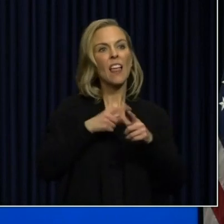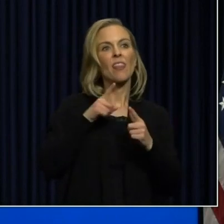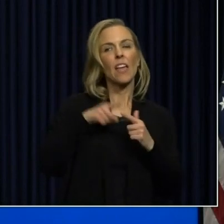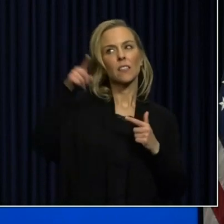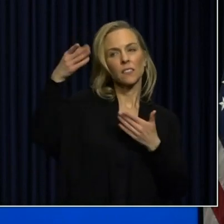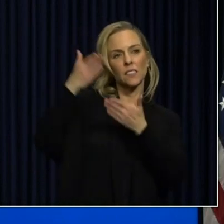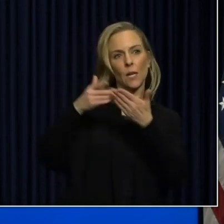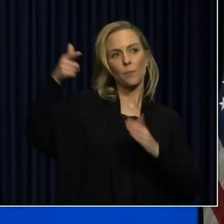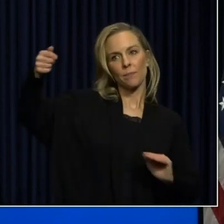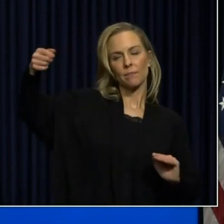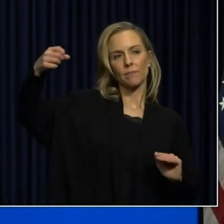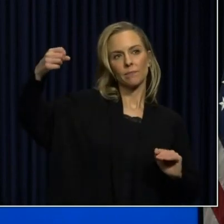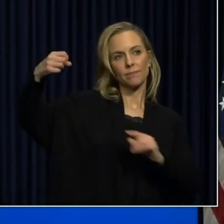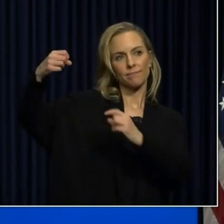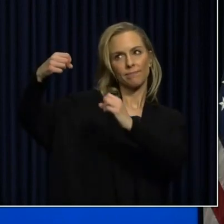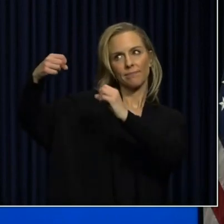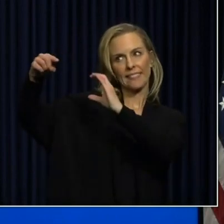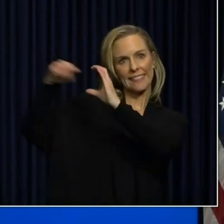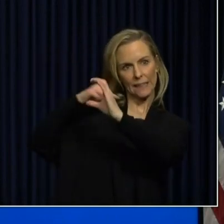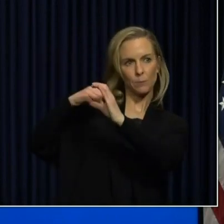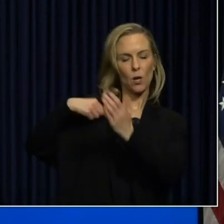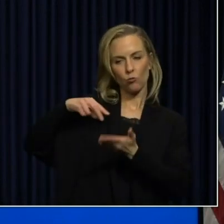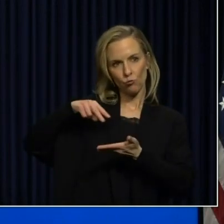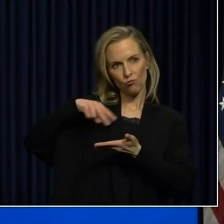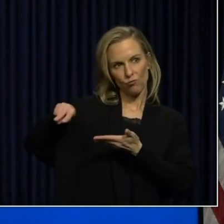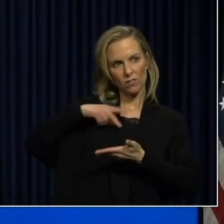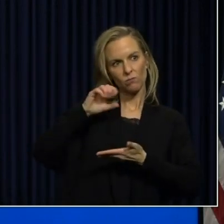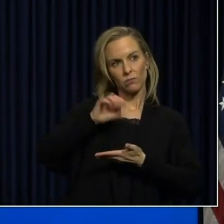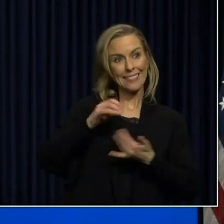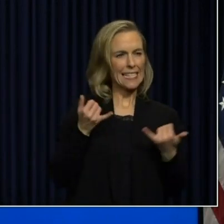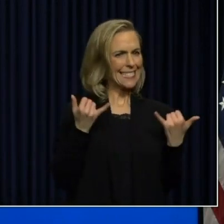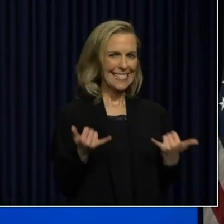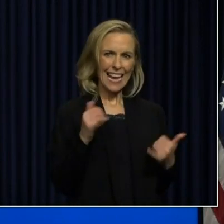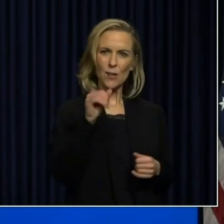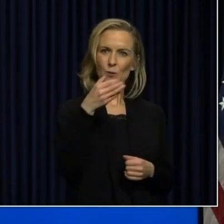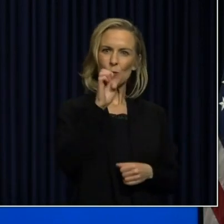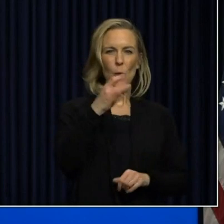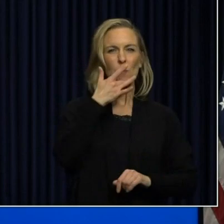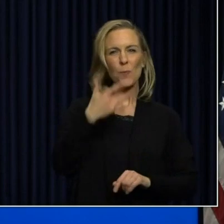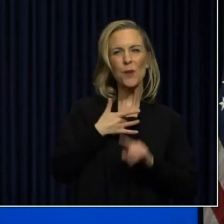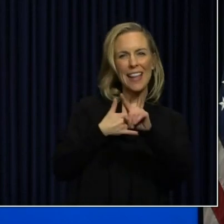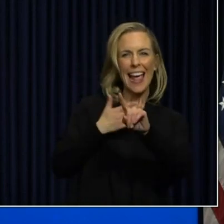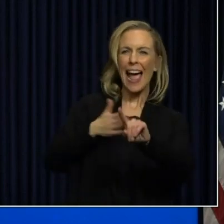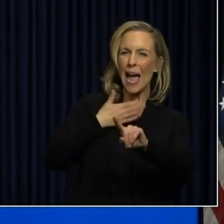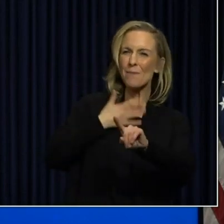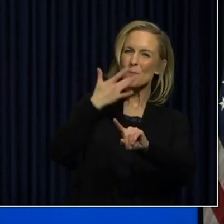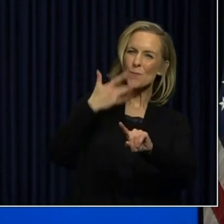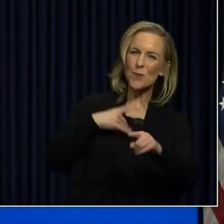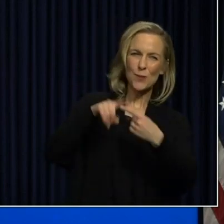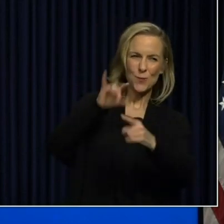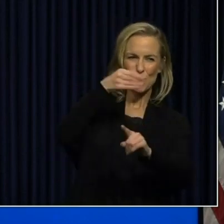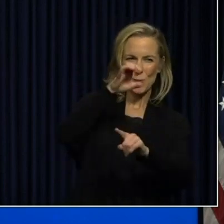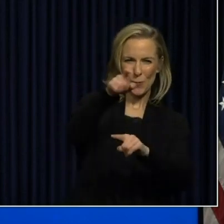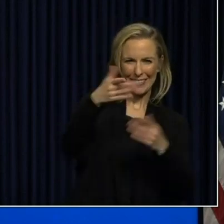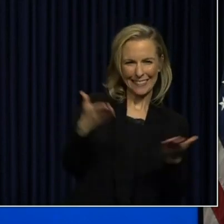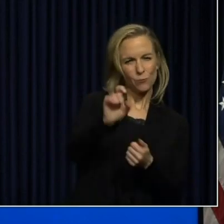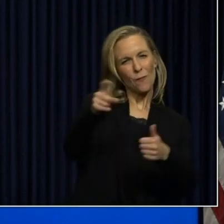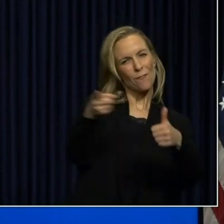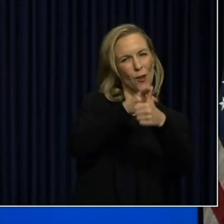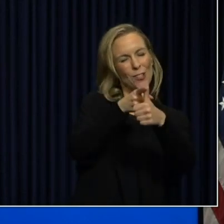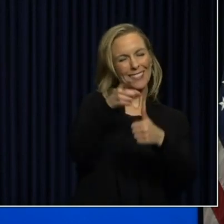written ones that we have. Now, I believe today is Joe's birthday. Happy birthday. So why don't you go